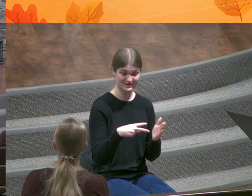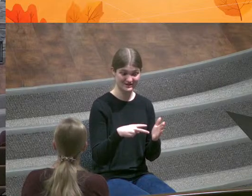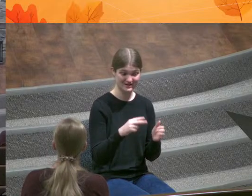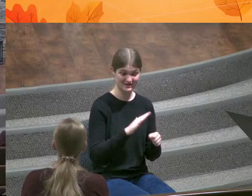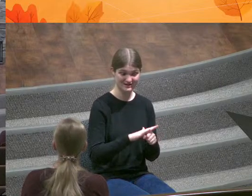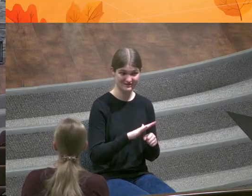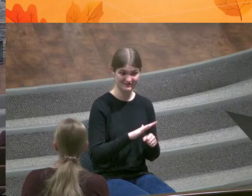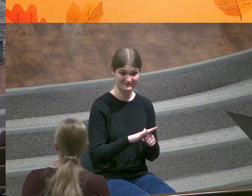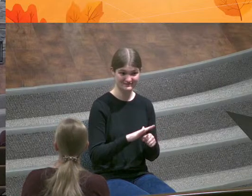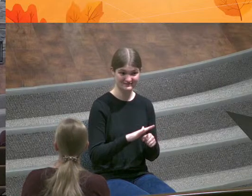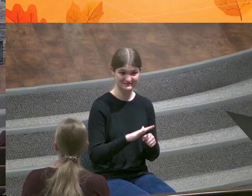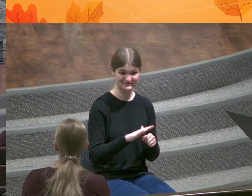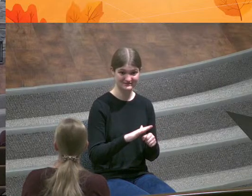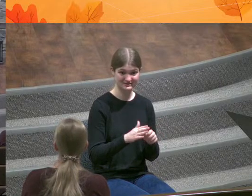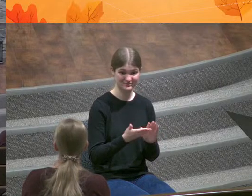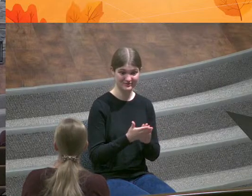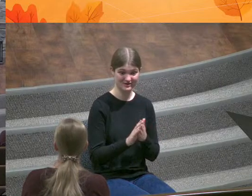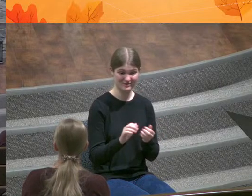saying?